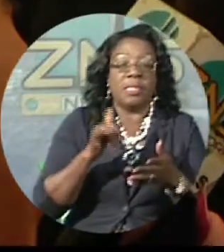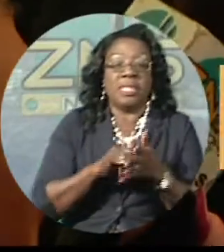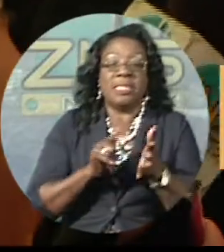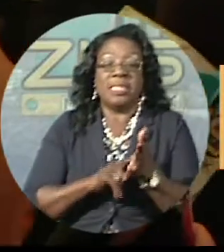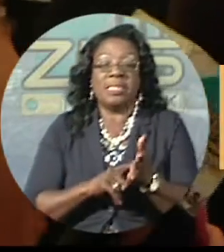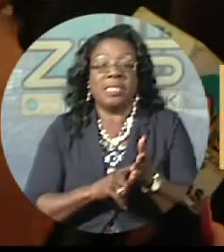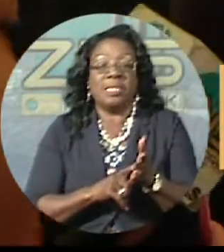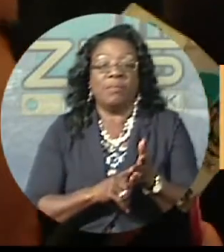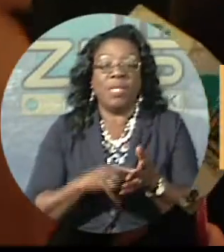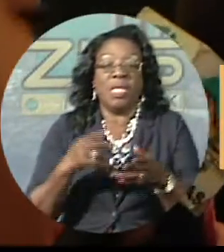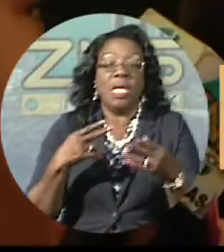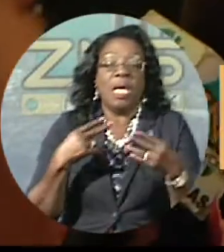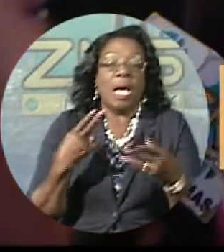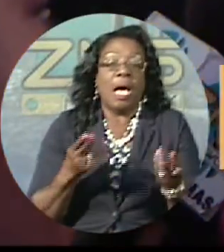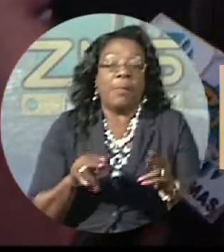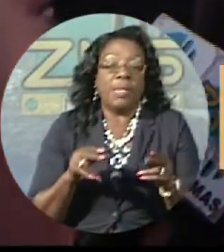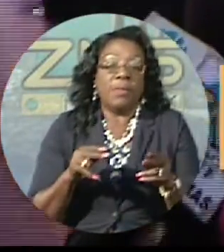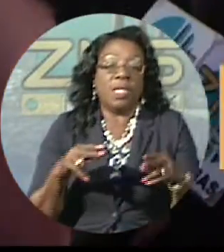could be human error,